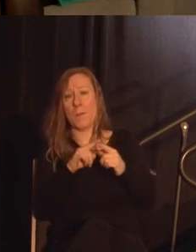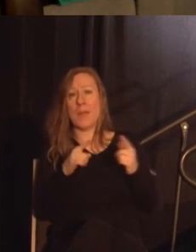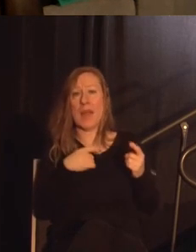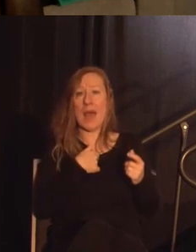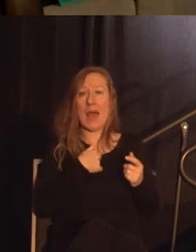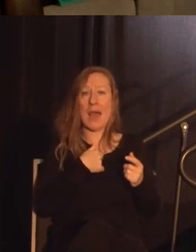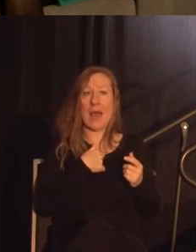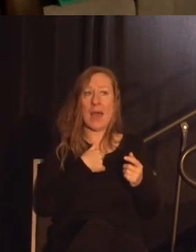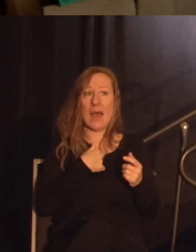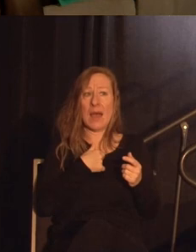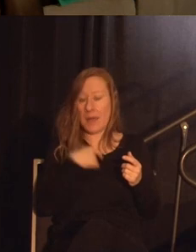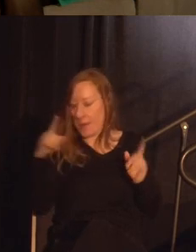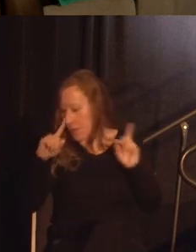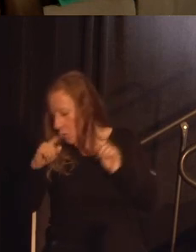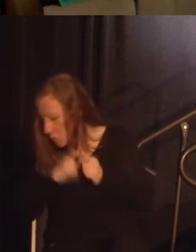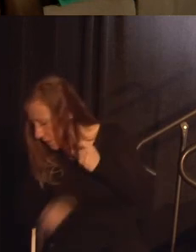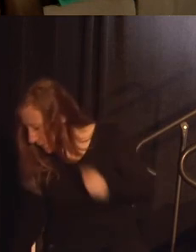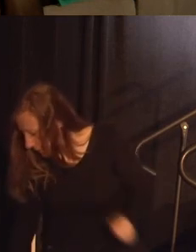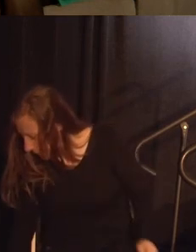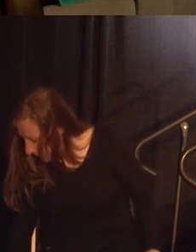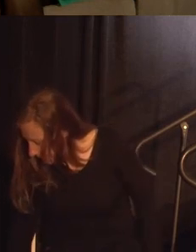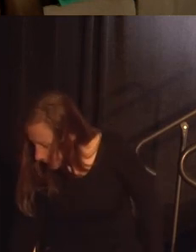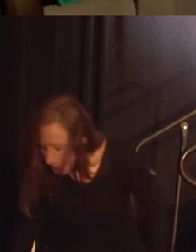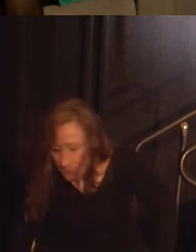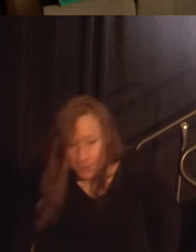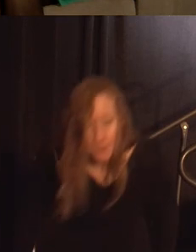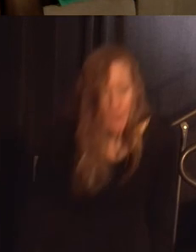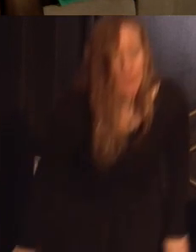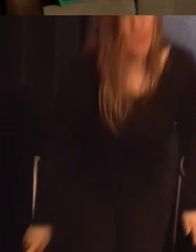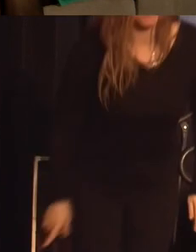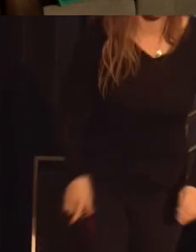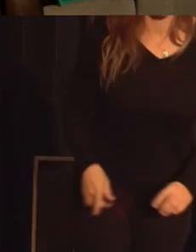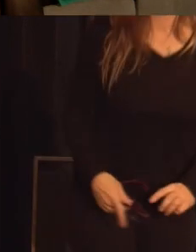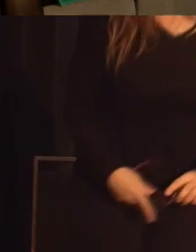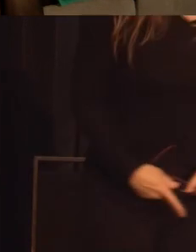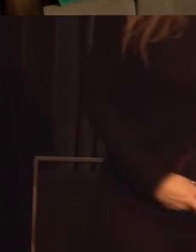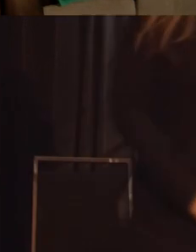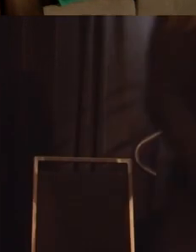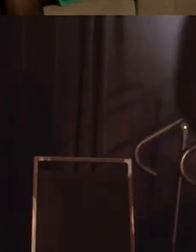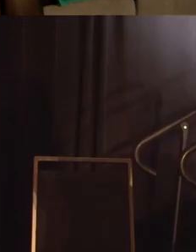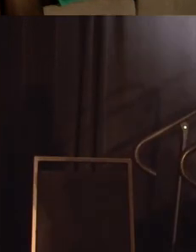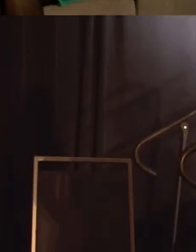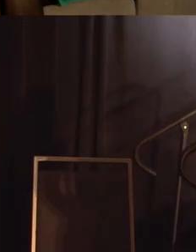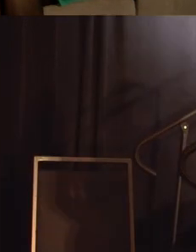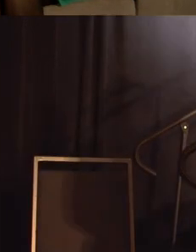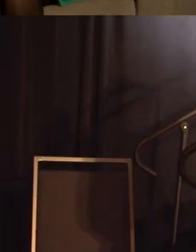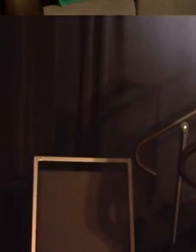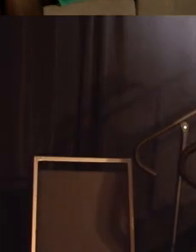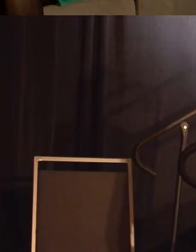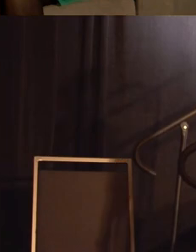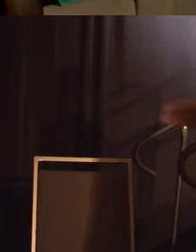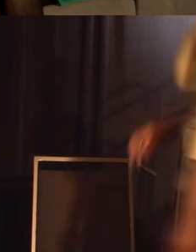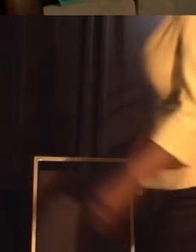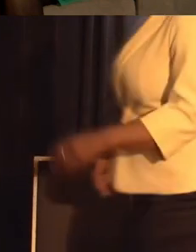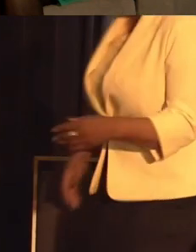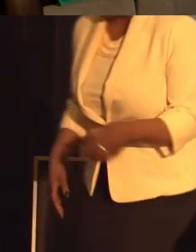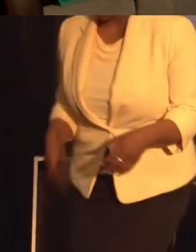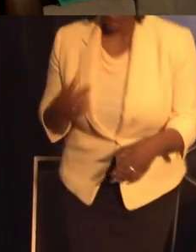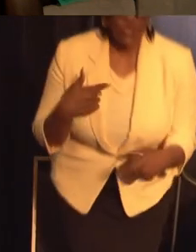and I brought this up too with me because, like, I just feel like I'm wanting to hold this all day. But this is my mom's English-Chinese